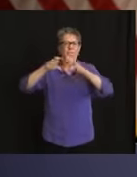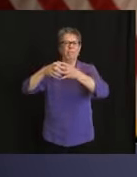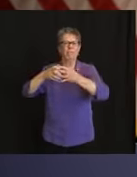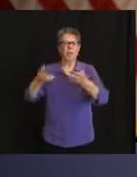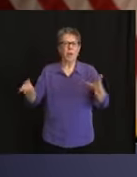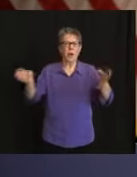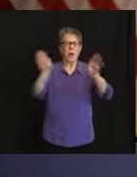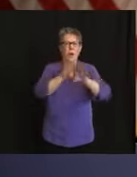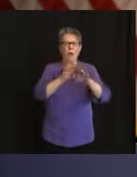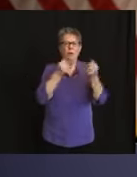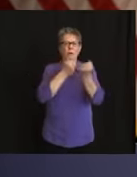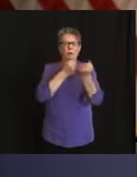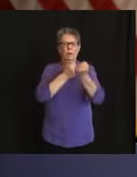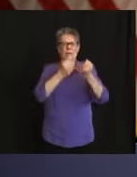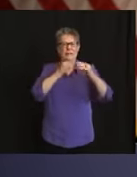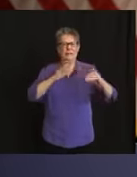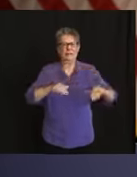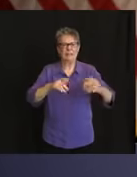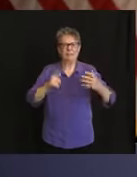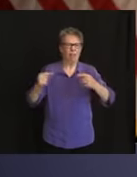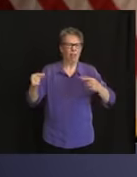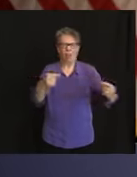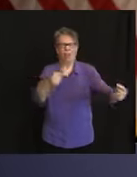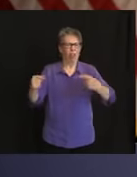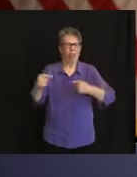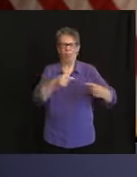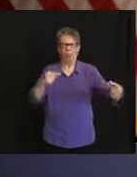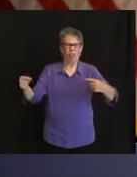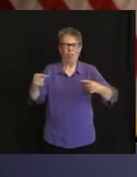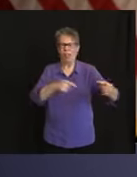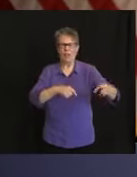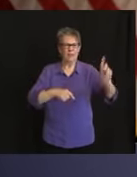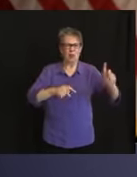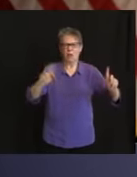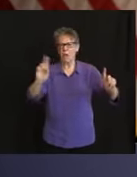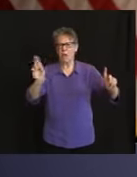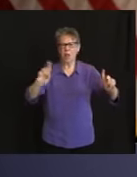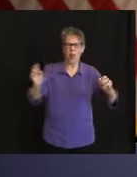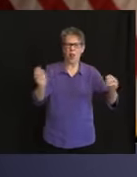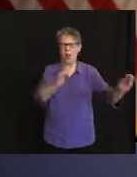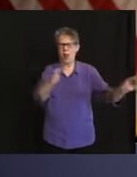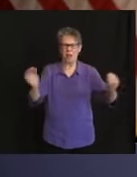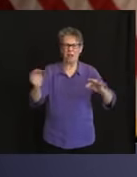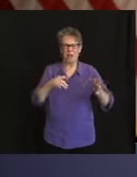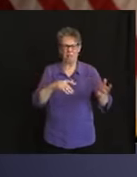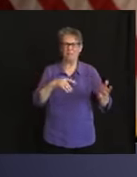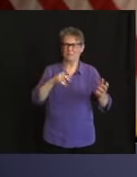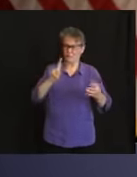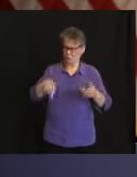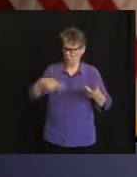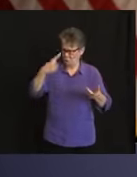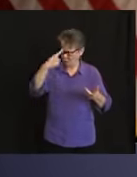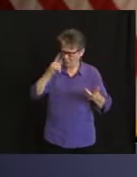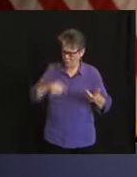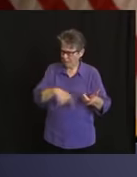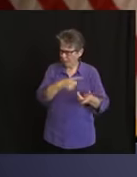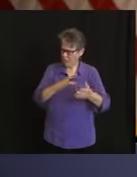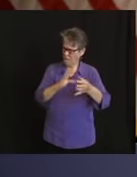back and forth from Democrats and Republicans, so I wanted to get your reaction to that. Also, are you committed to working with him on